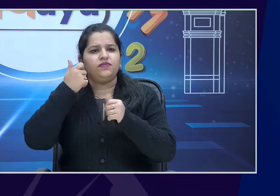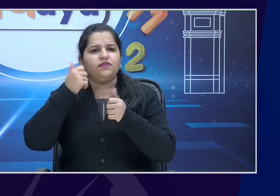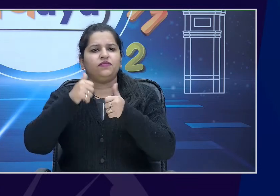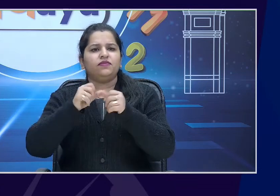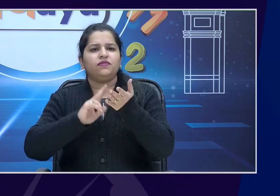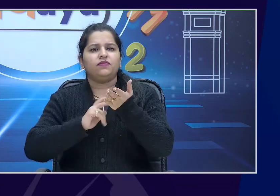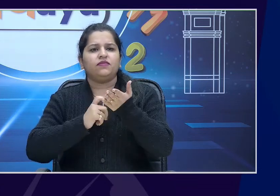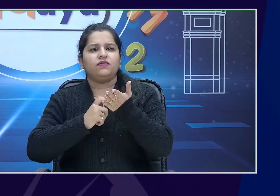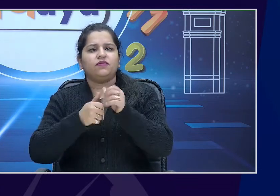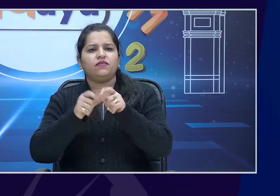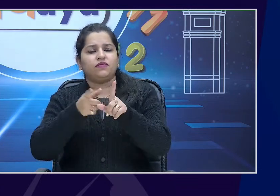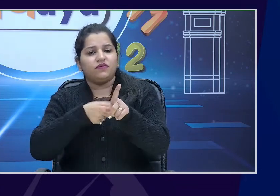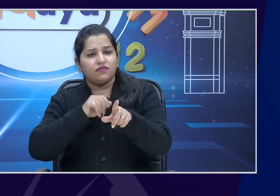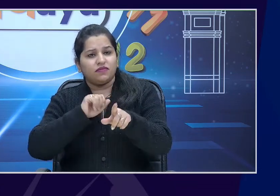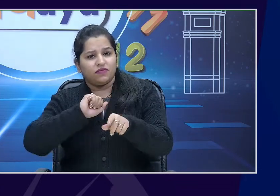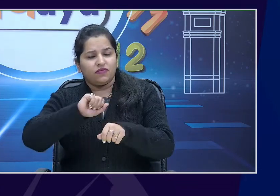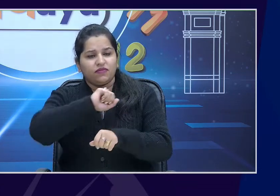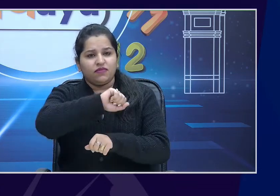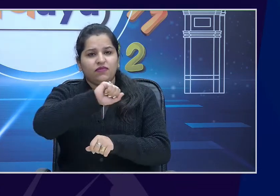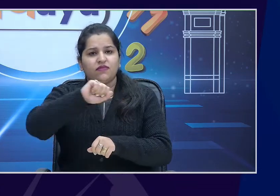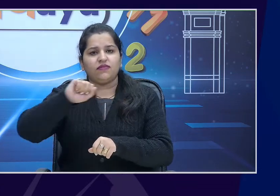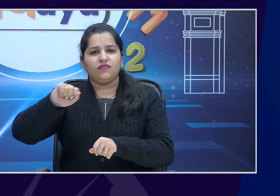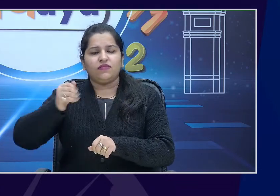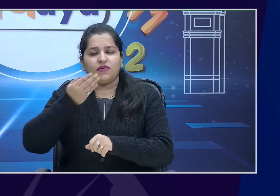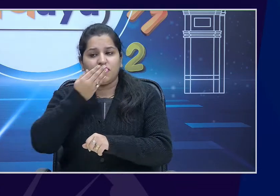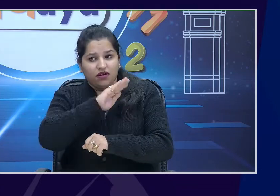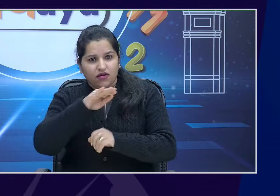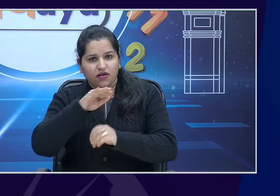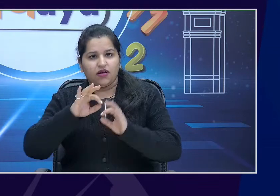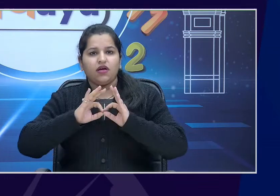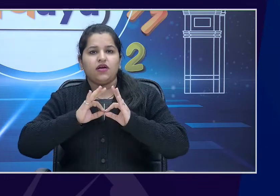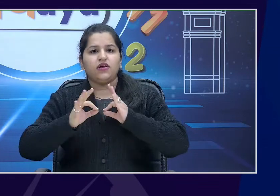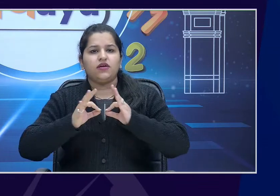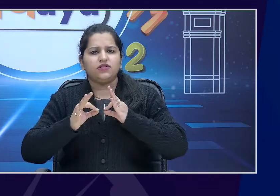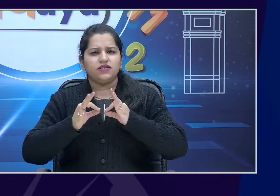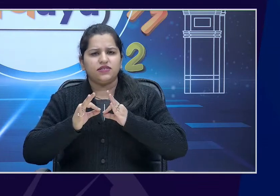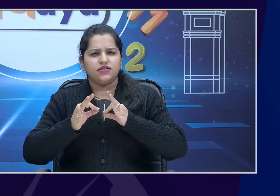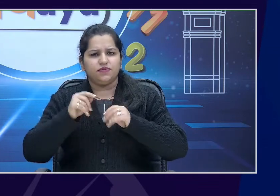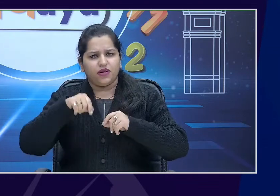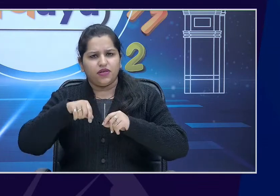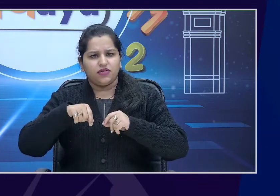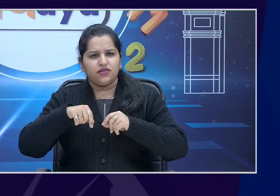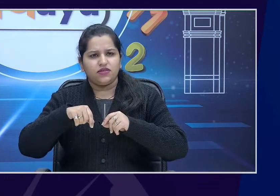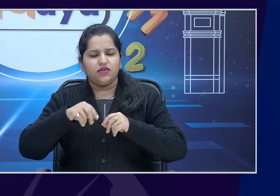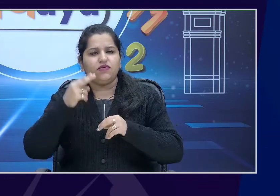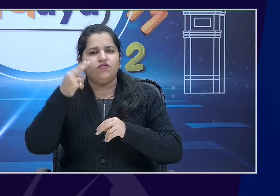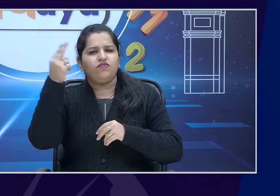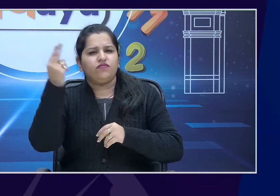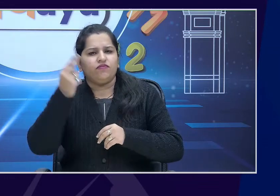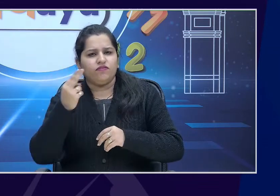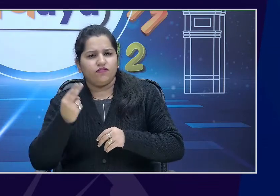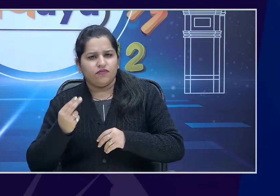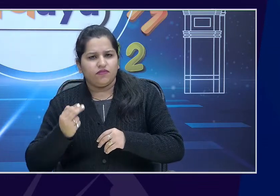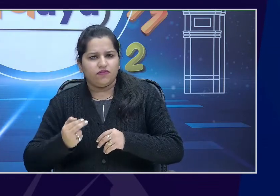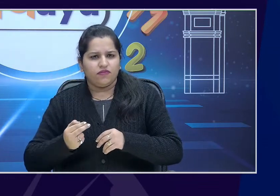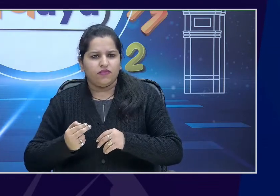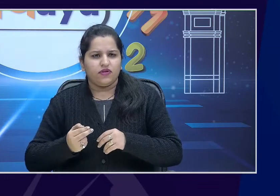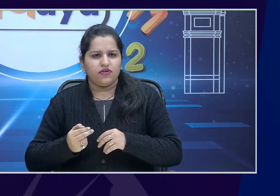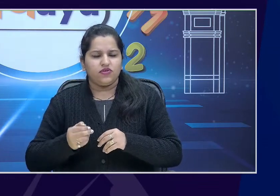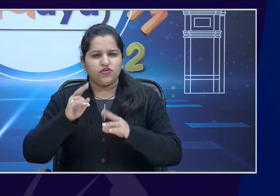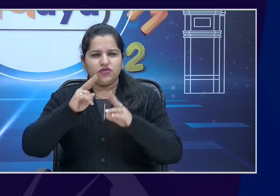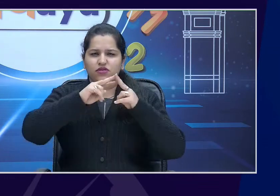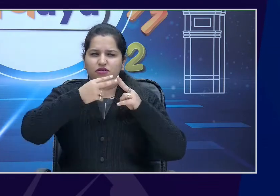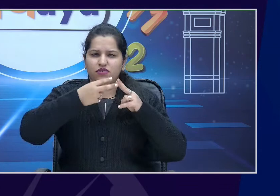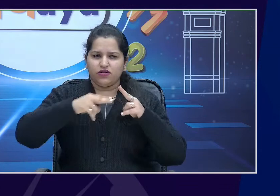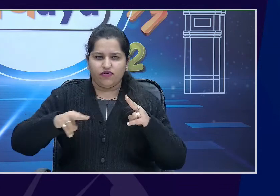express themselves, express children, even persons can express in pictures. So there are different, that is what a